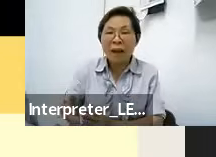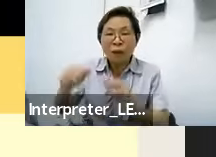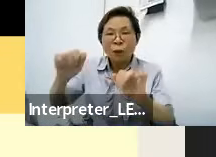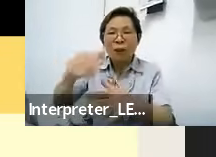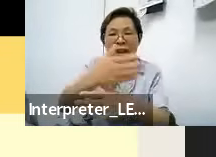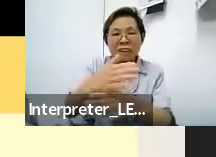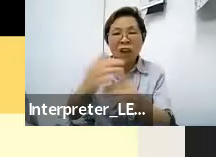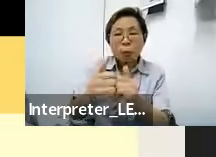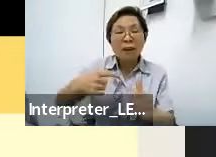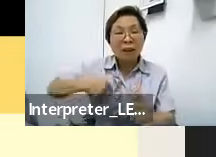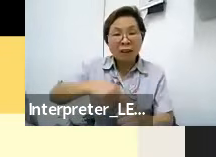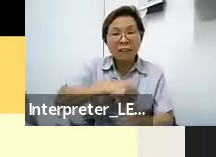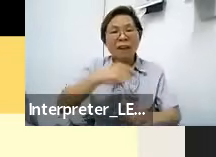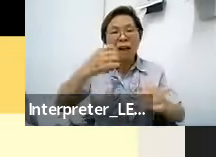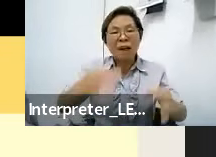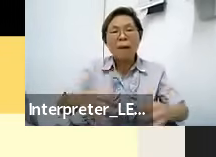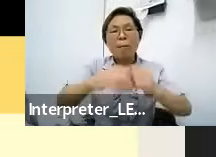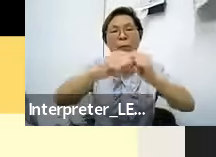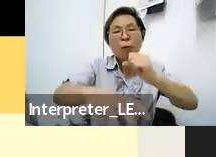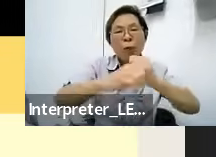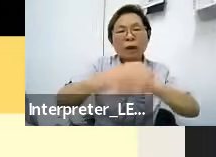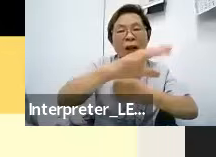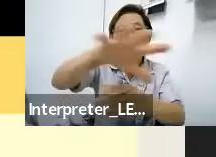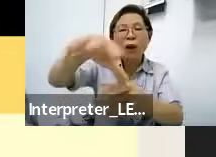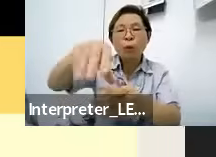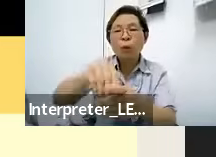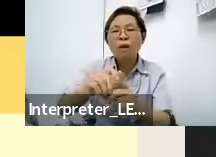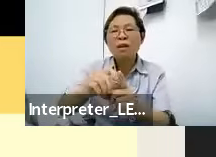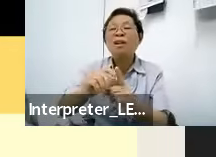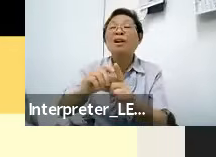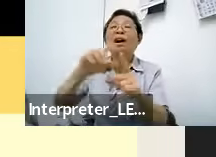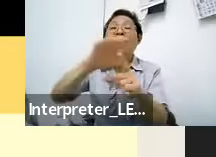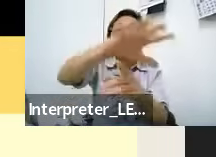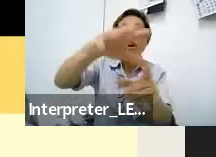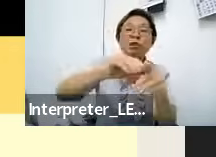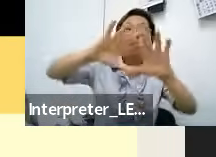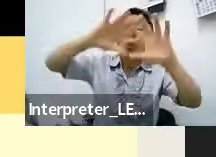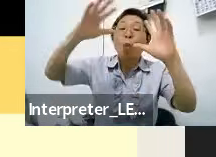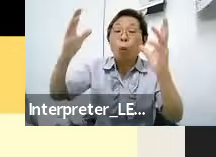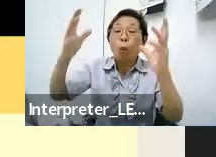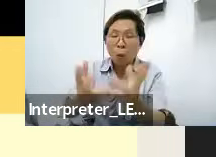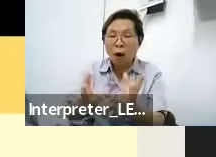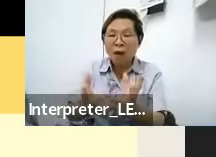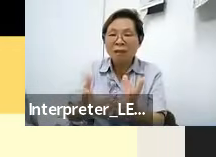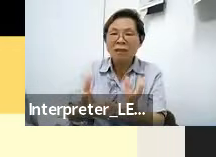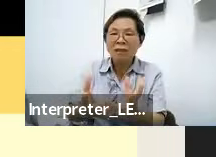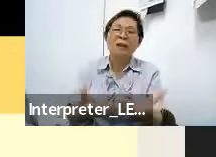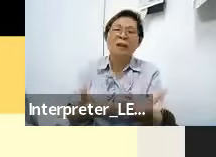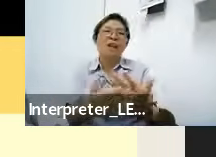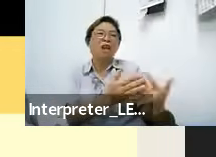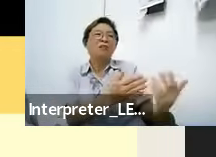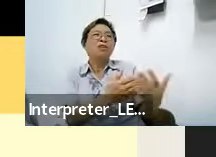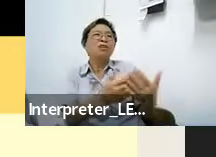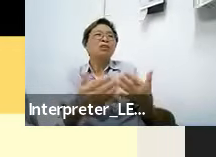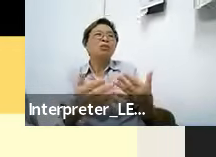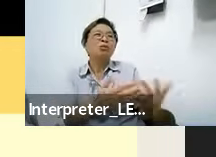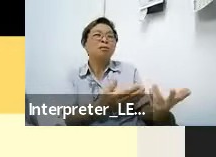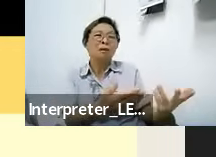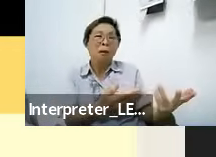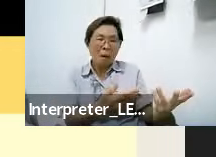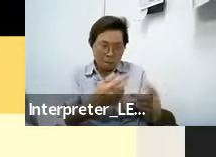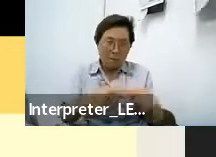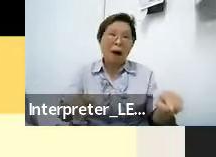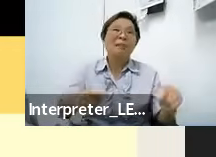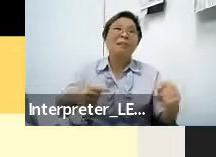share with us in promoting an inclusive world despite our diversity? This question is